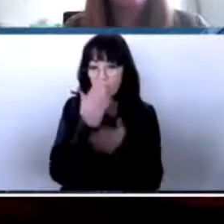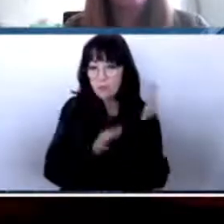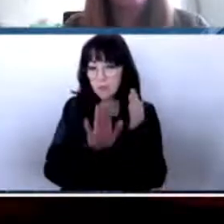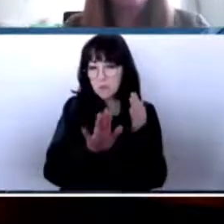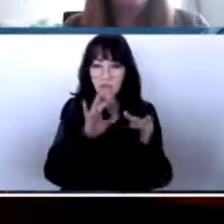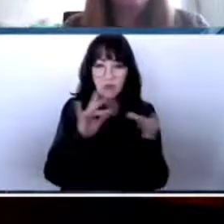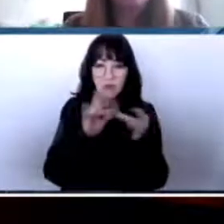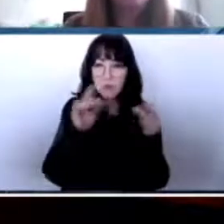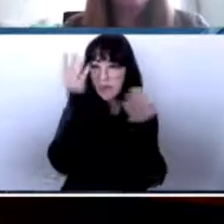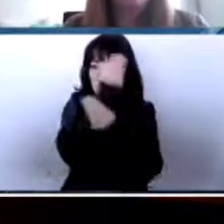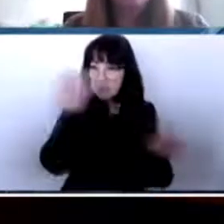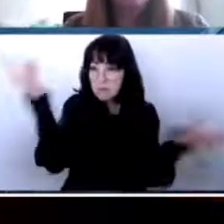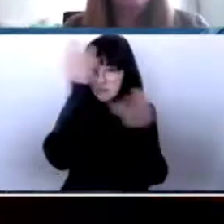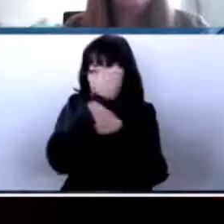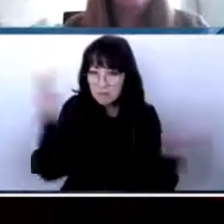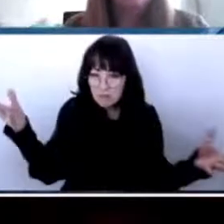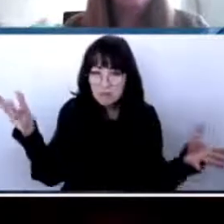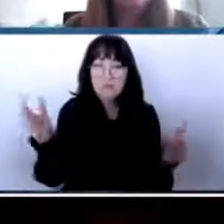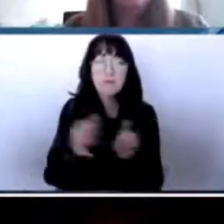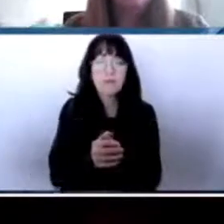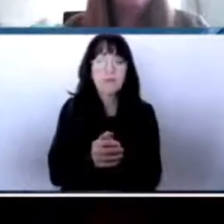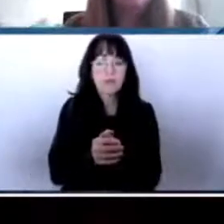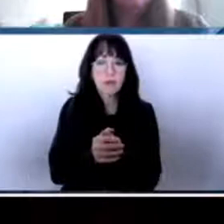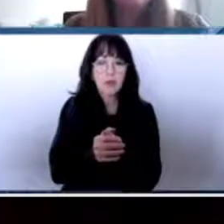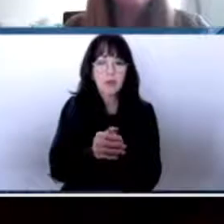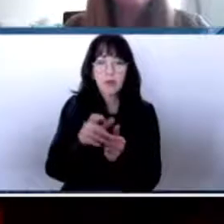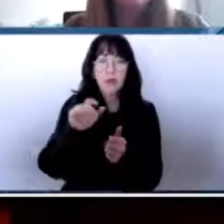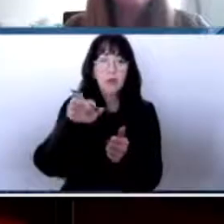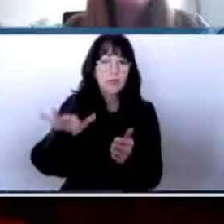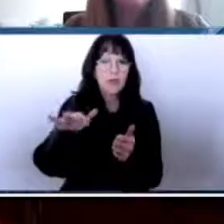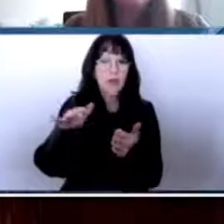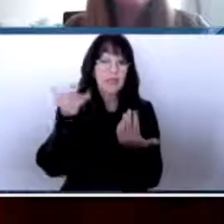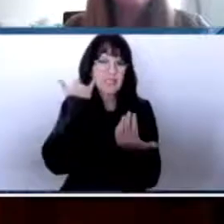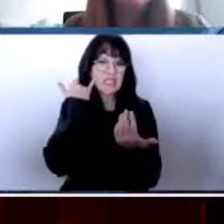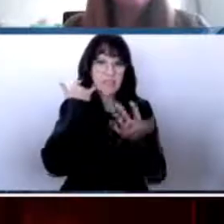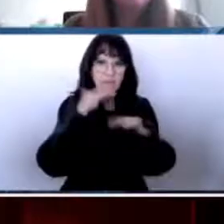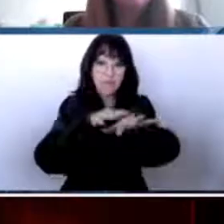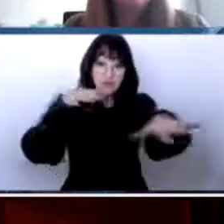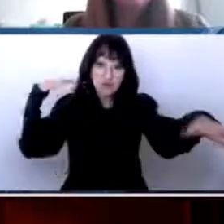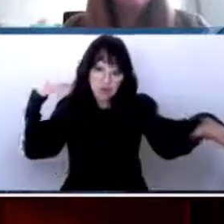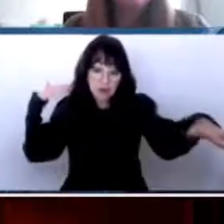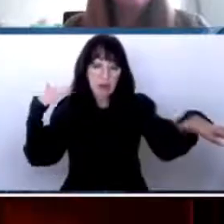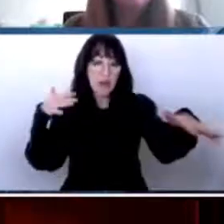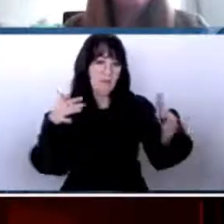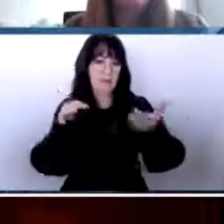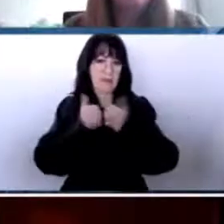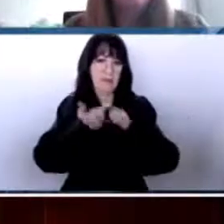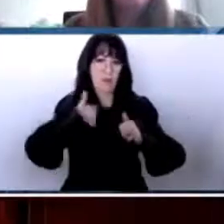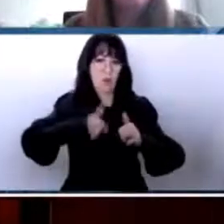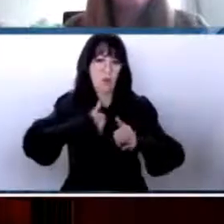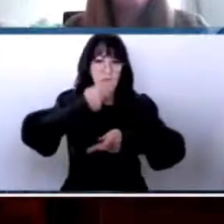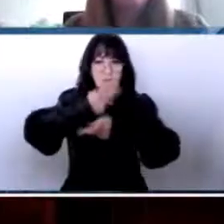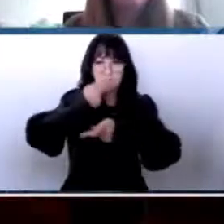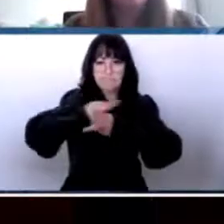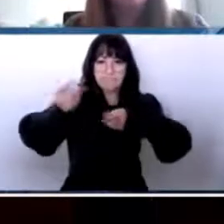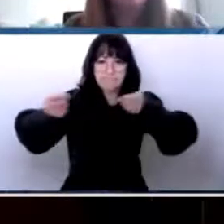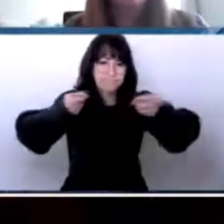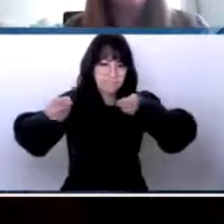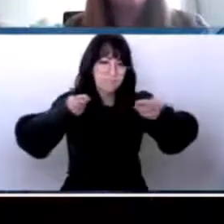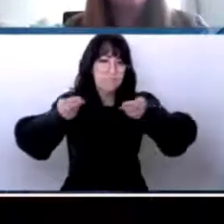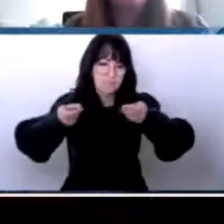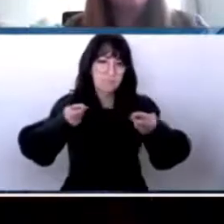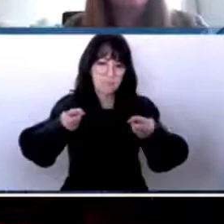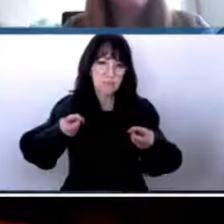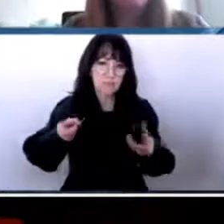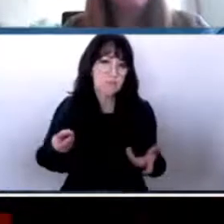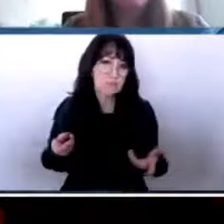traffic control. All those wraparound services that we might need that we would have a better hold of than our federal partners. So